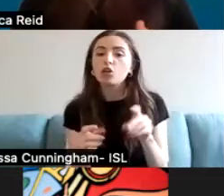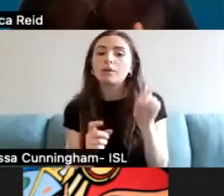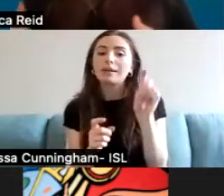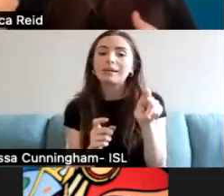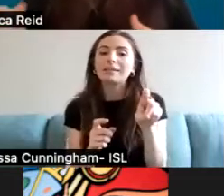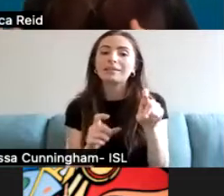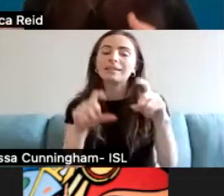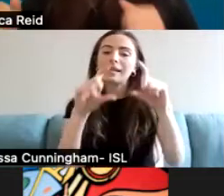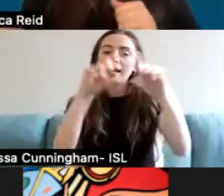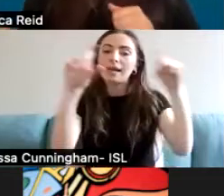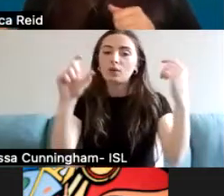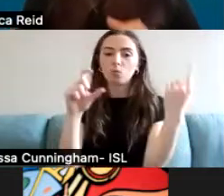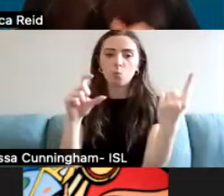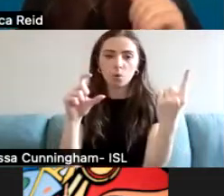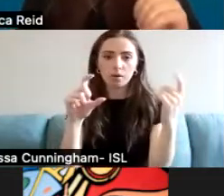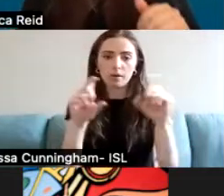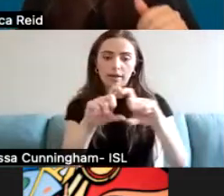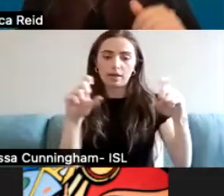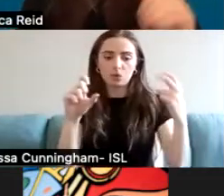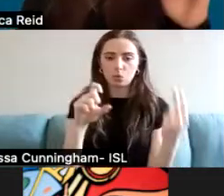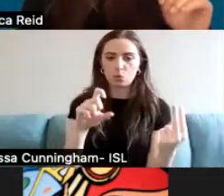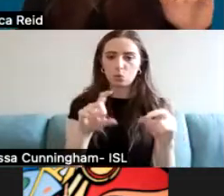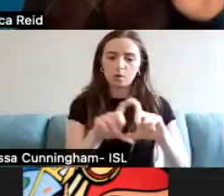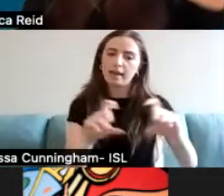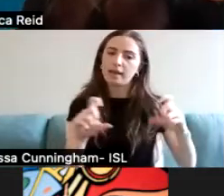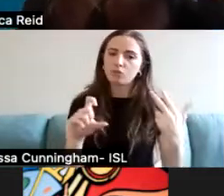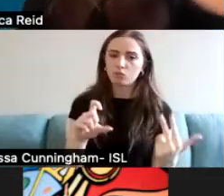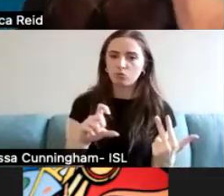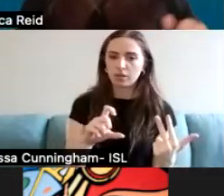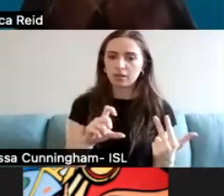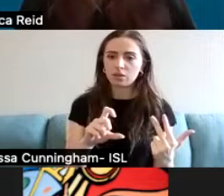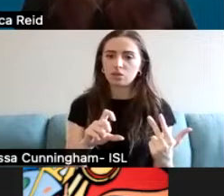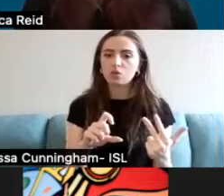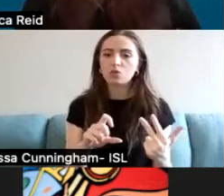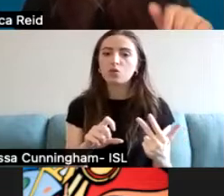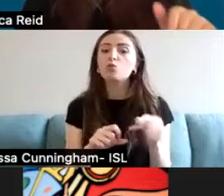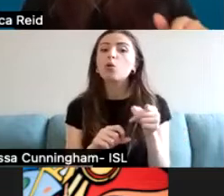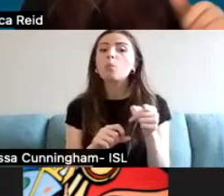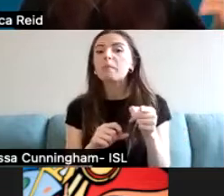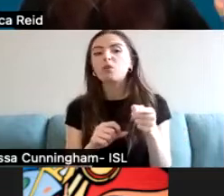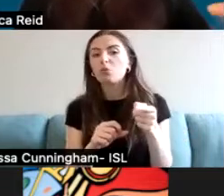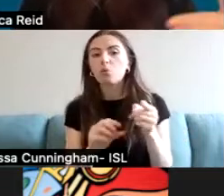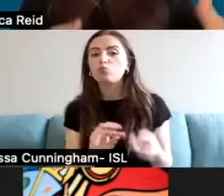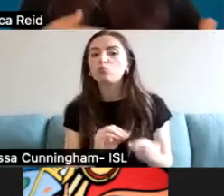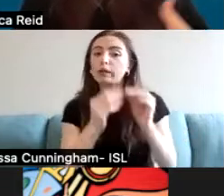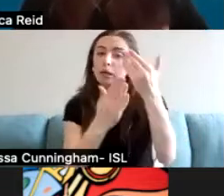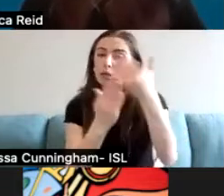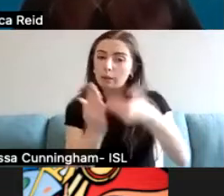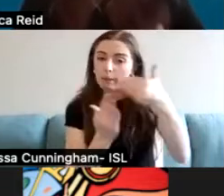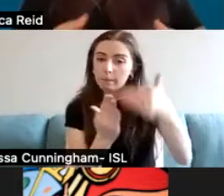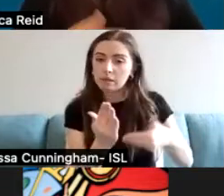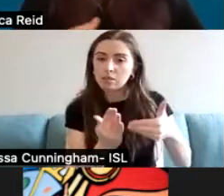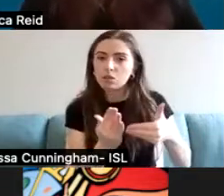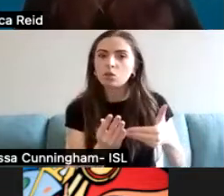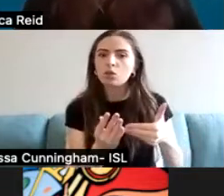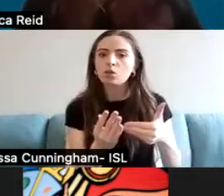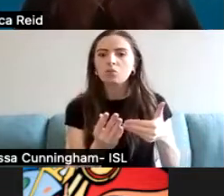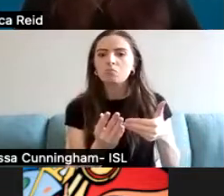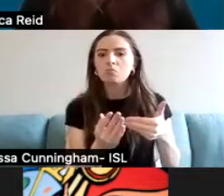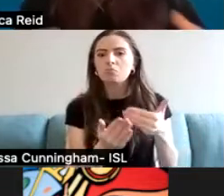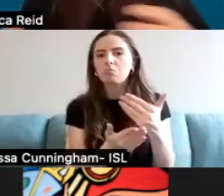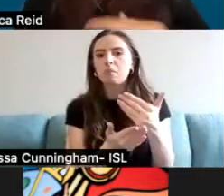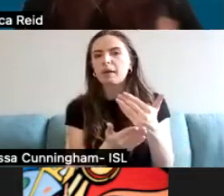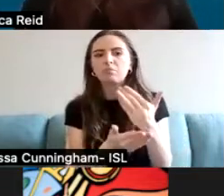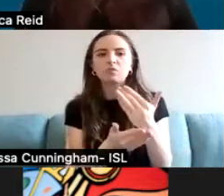1, heading 2, heading 3, etc. So when you are laying out a document that has some information that's split